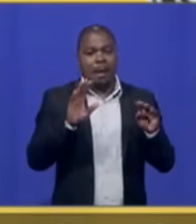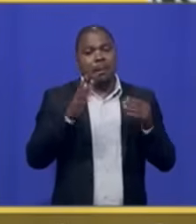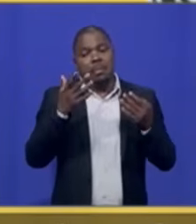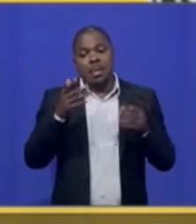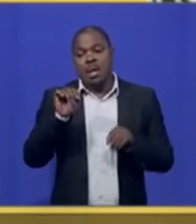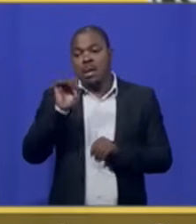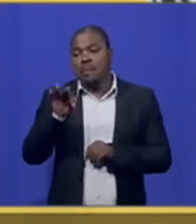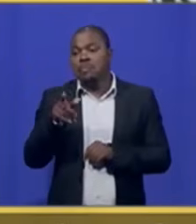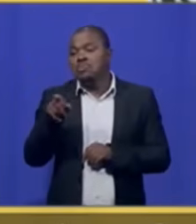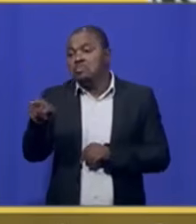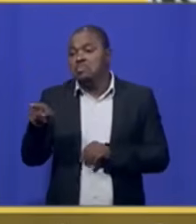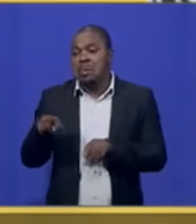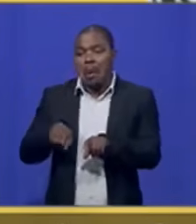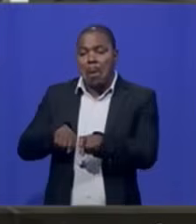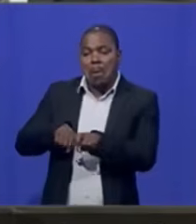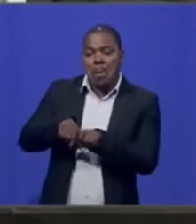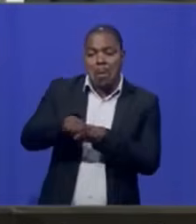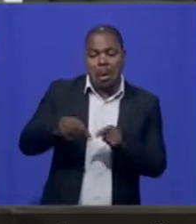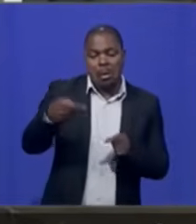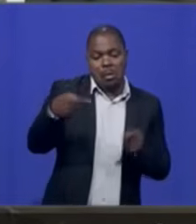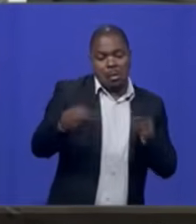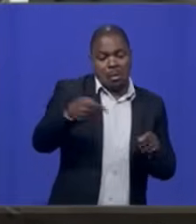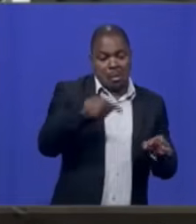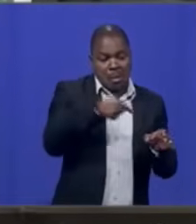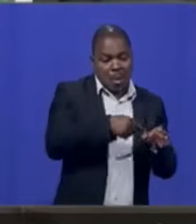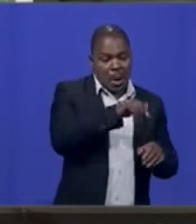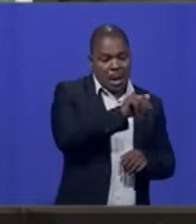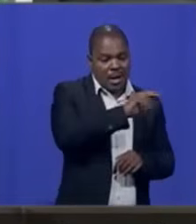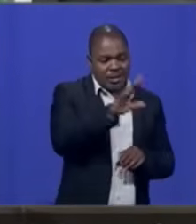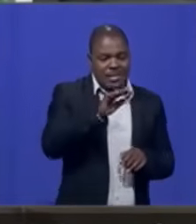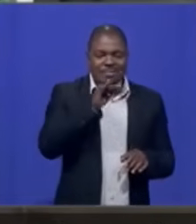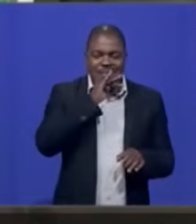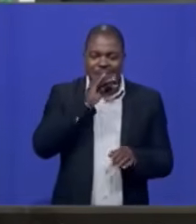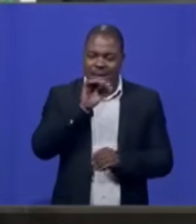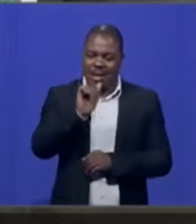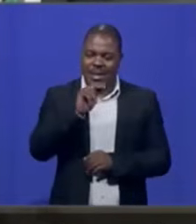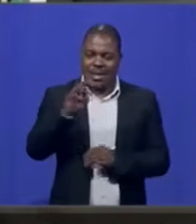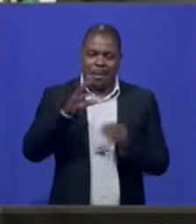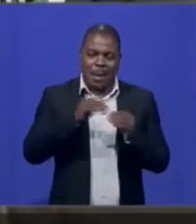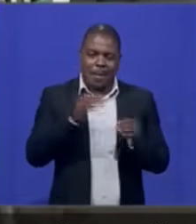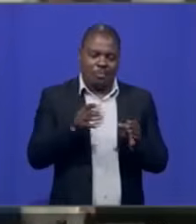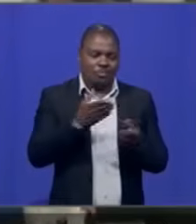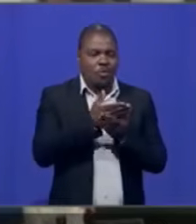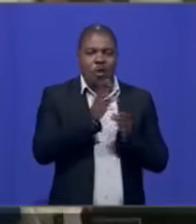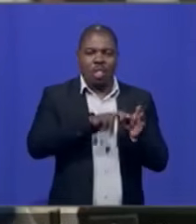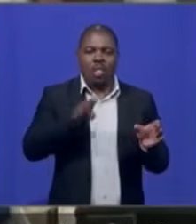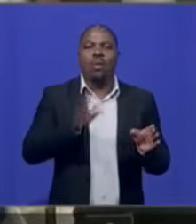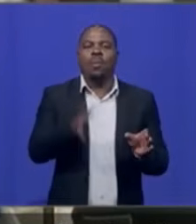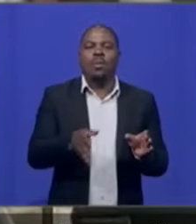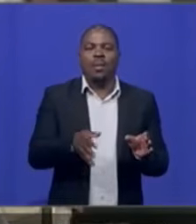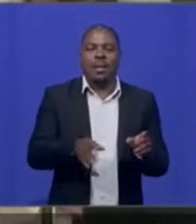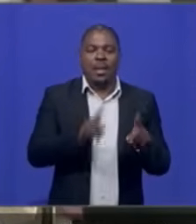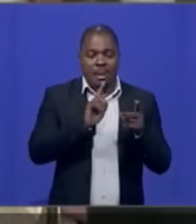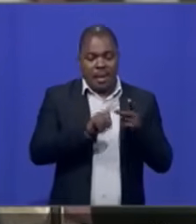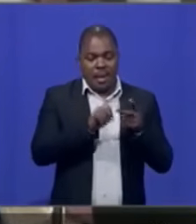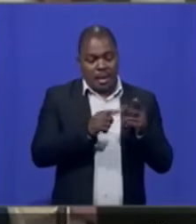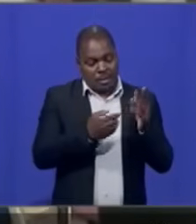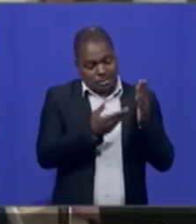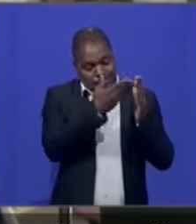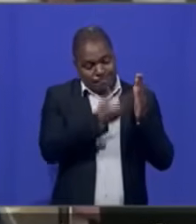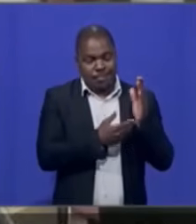le hlokwa dikgethong tse kgahlano le mokga di lahlehelwa ke botho ba tsona ba ANC. A nto totobatsa melawana ya ka hare ya